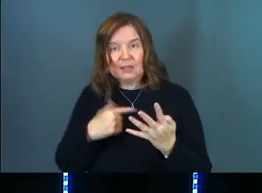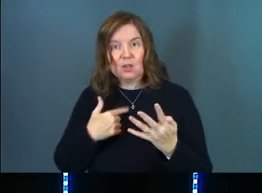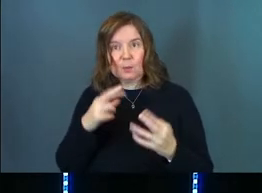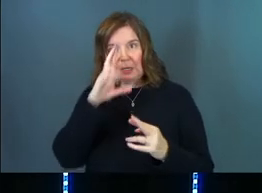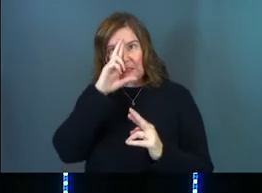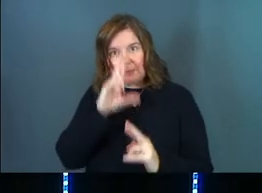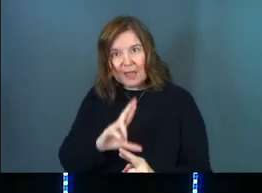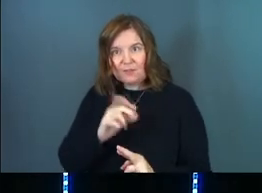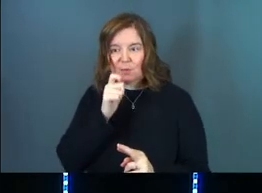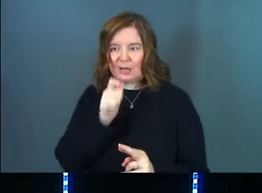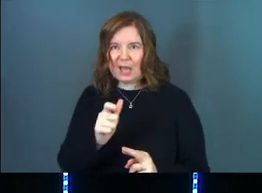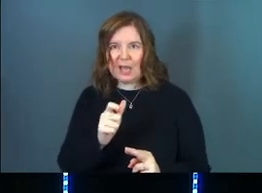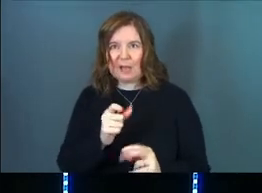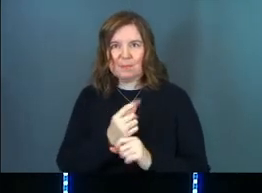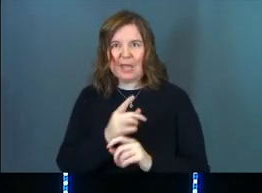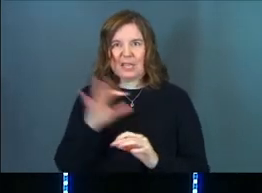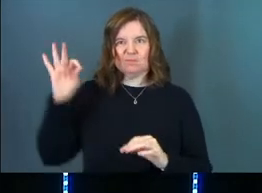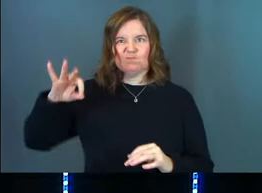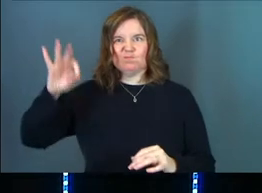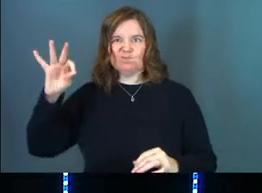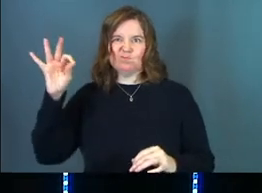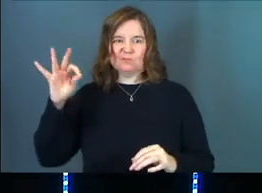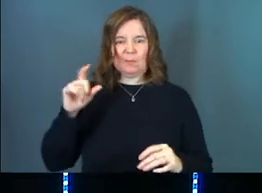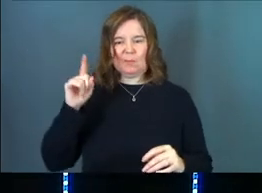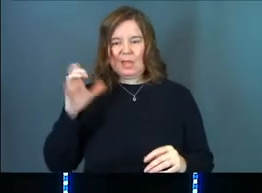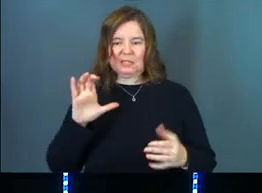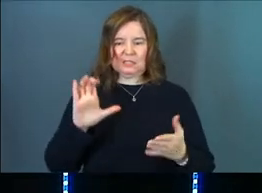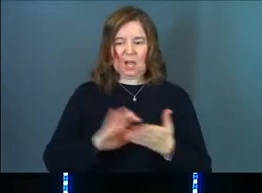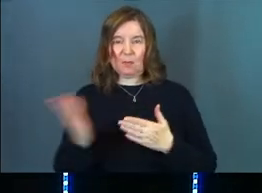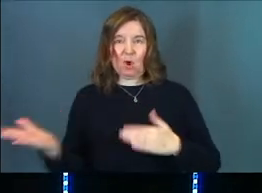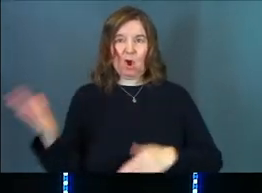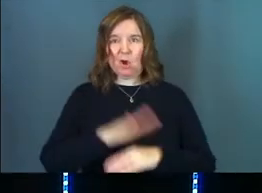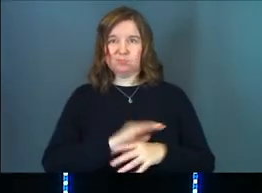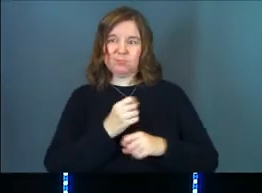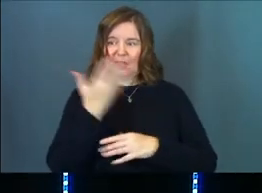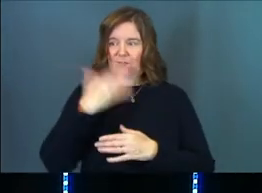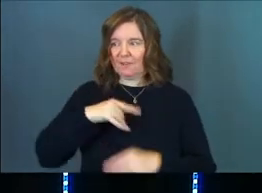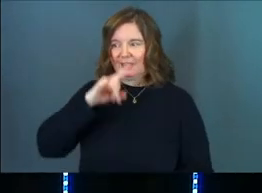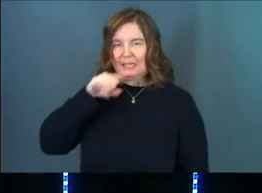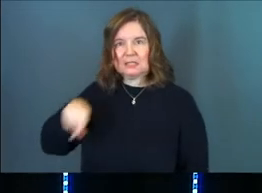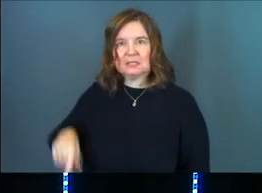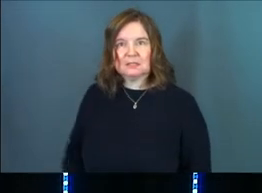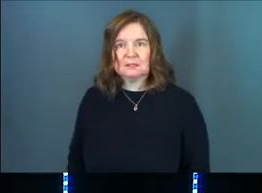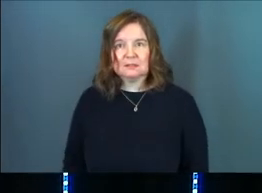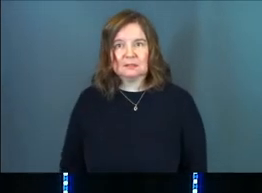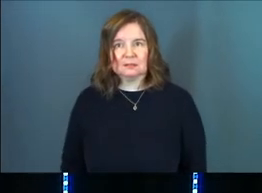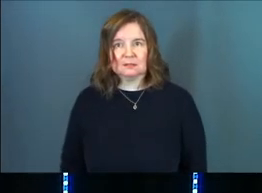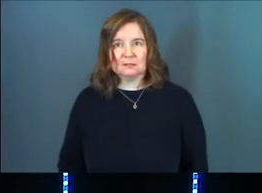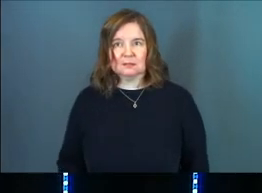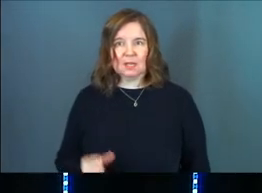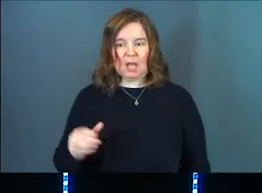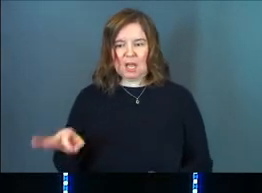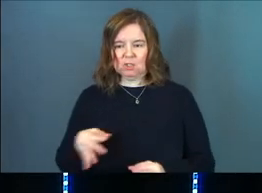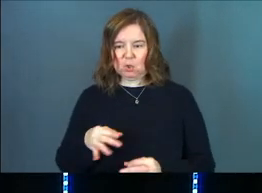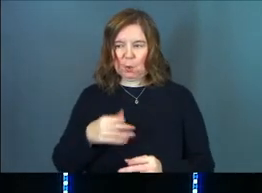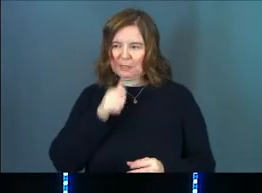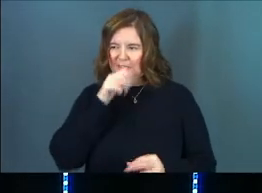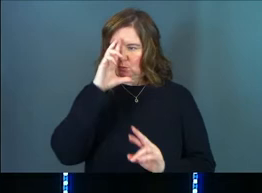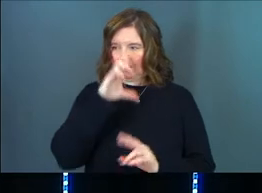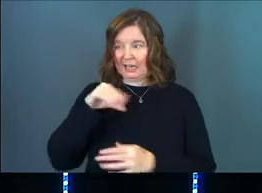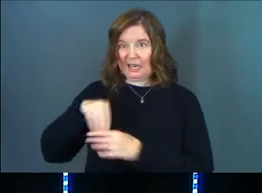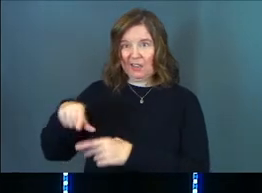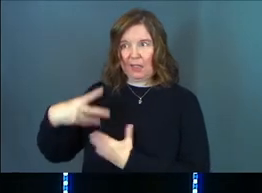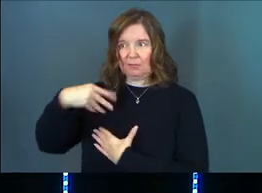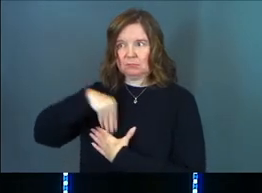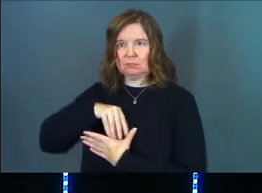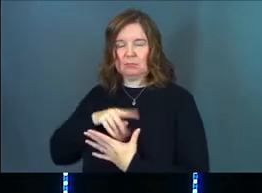to get respectful. We're not going to be making speeches about ex-husband all day long in front of the kids and sowing disrespect